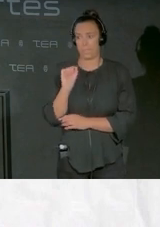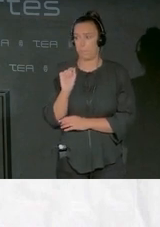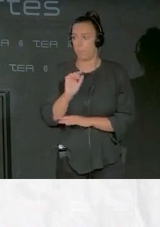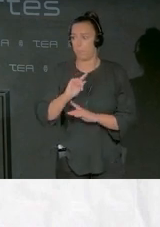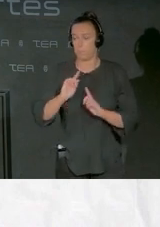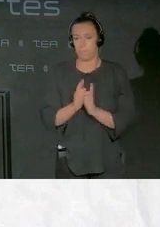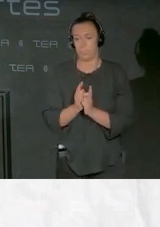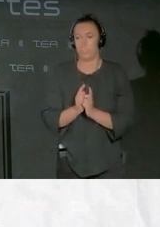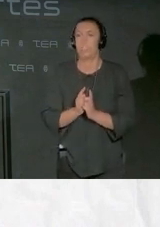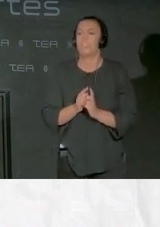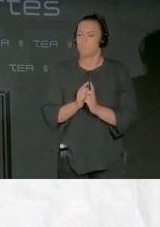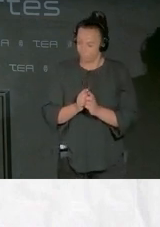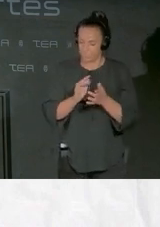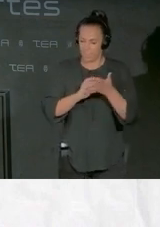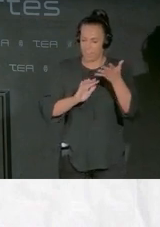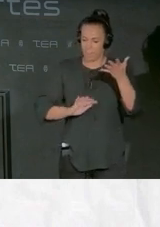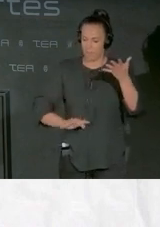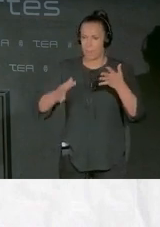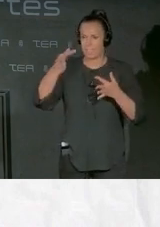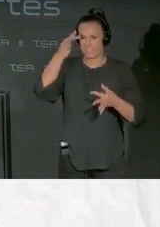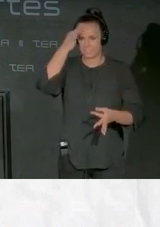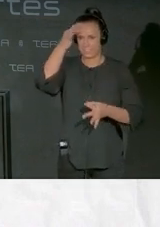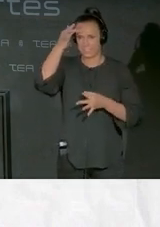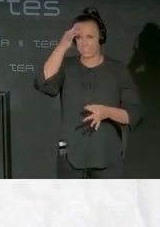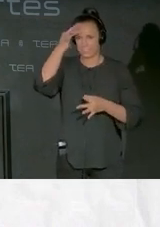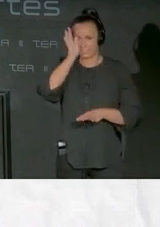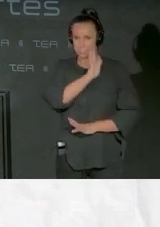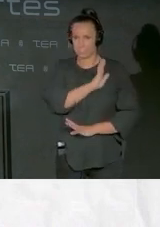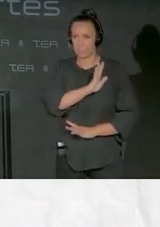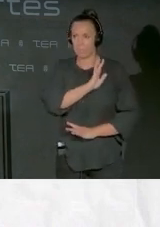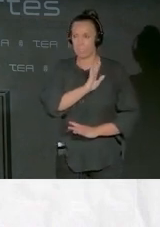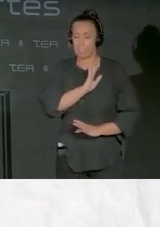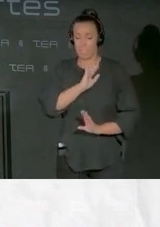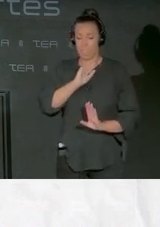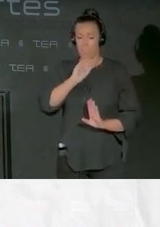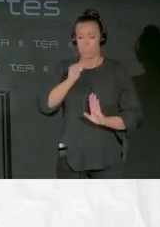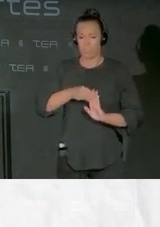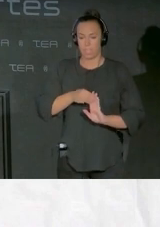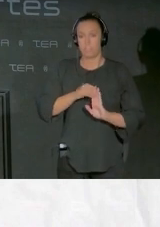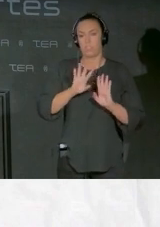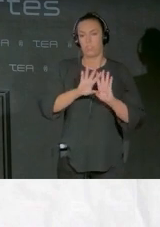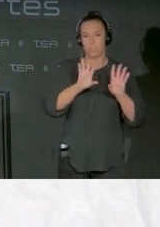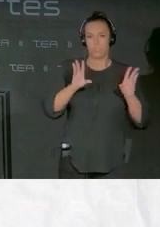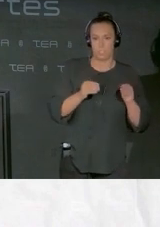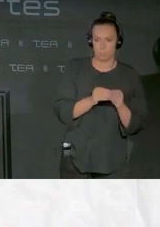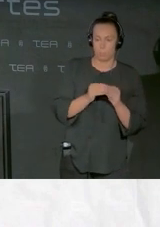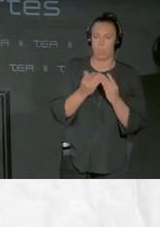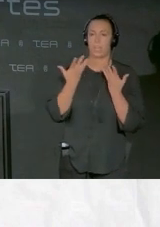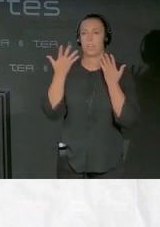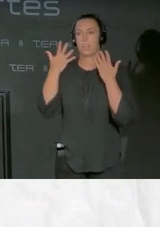the findings and the recommendations. Right, over to Arthur.